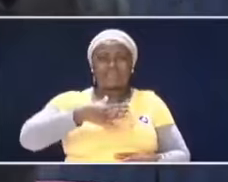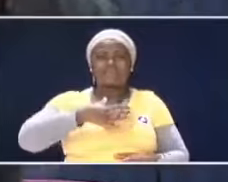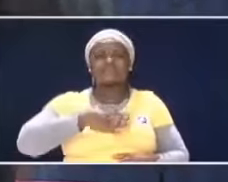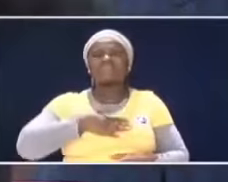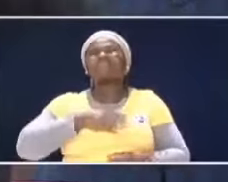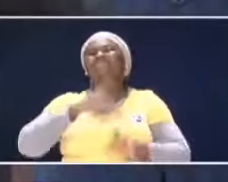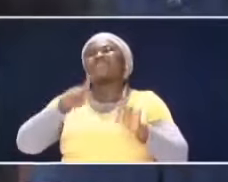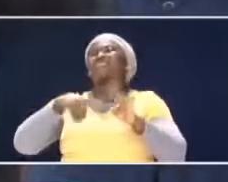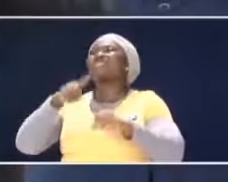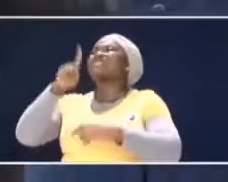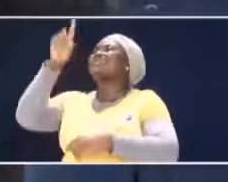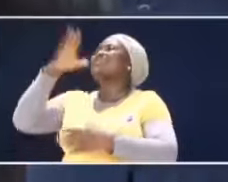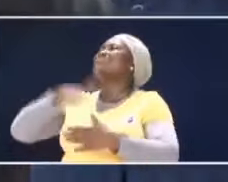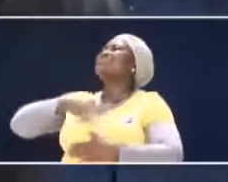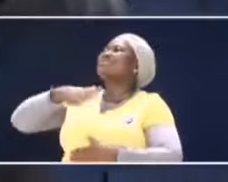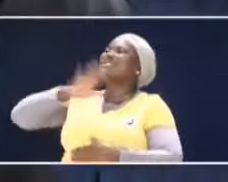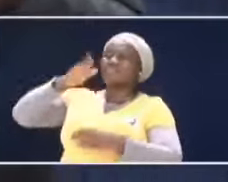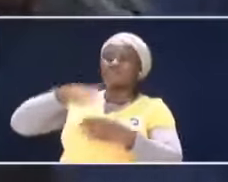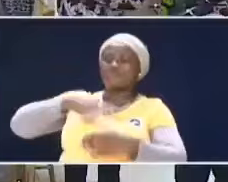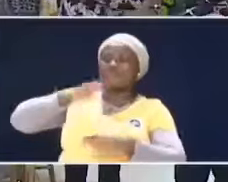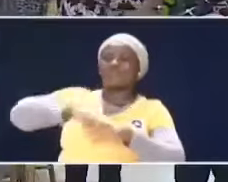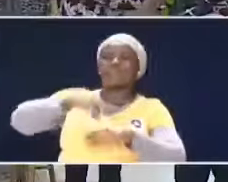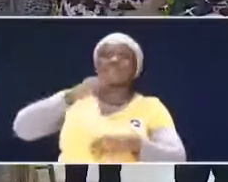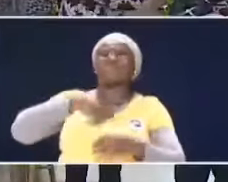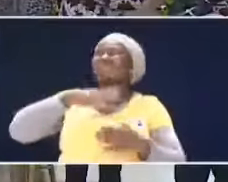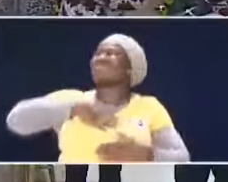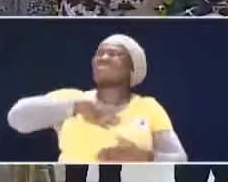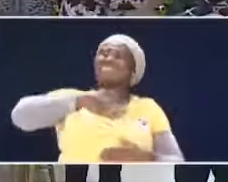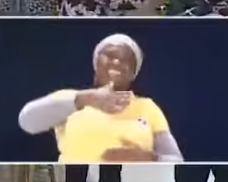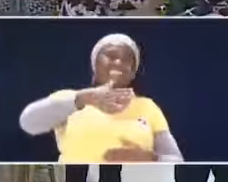When you breathe your breath upon me,